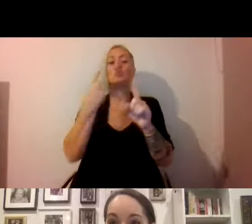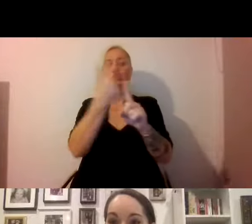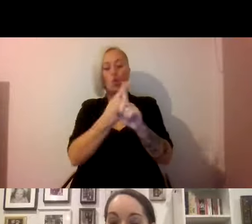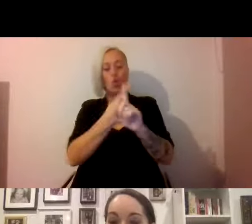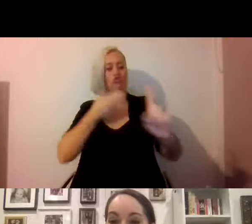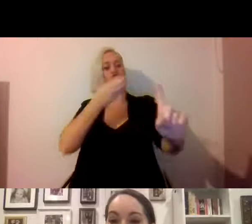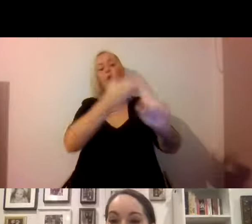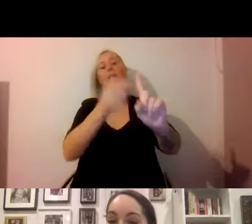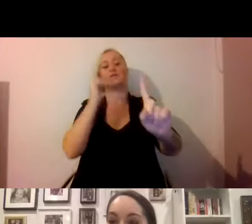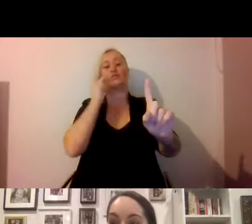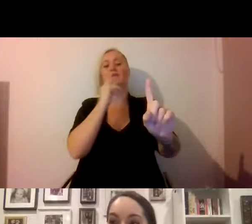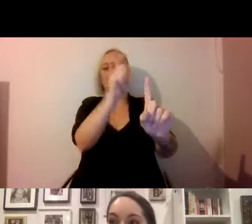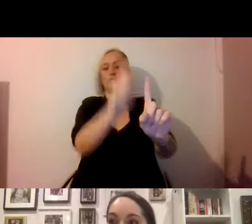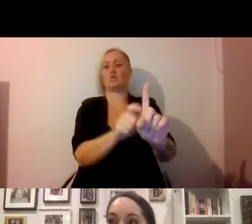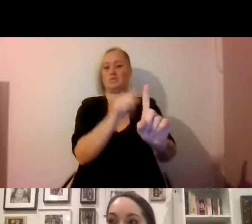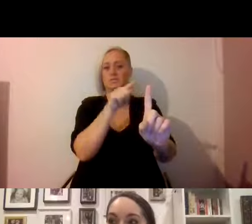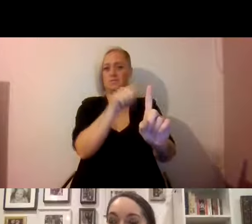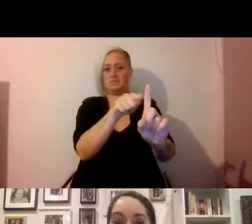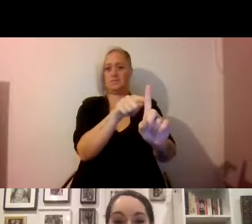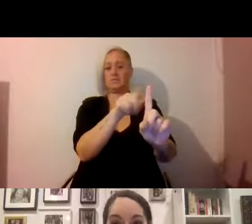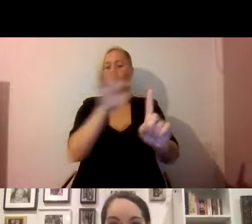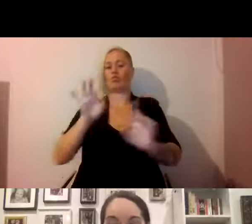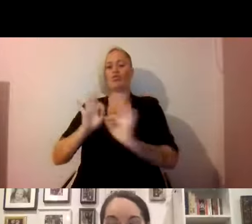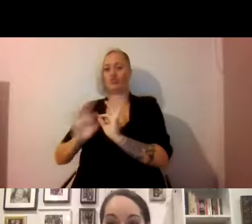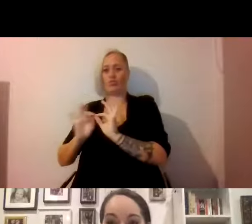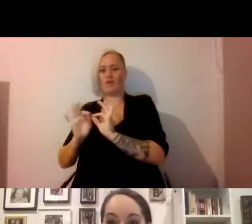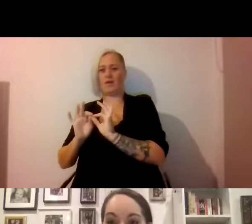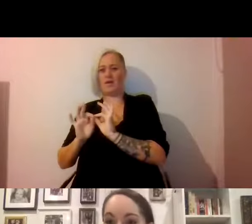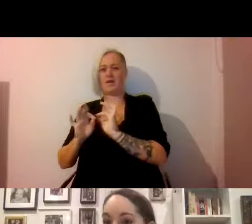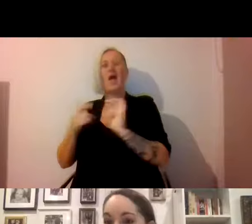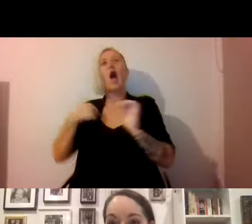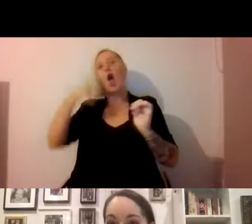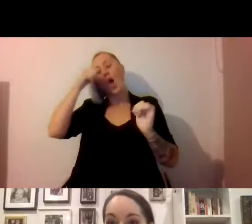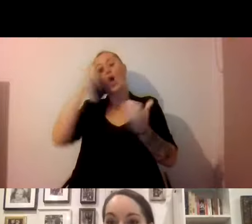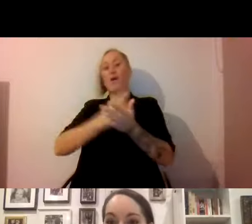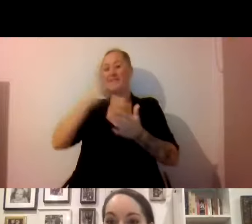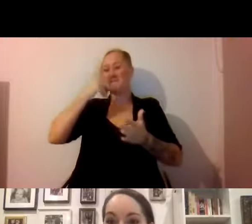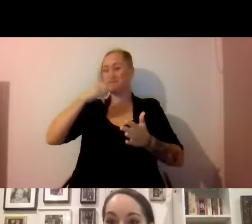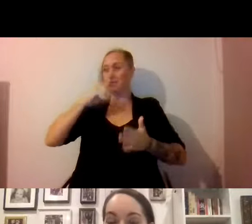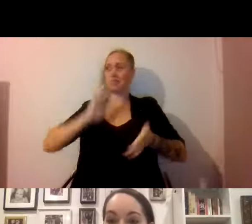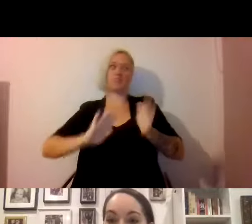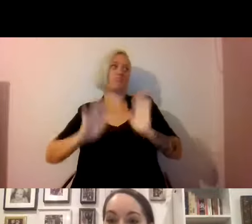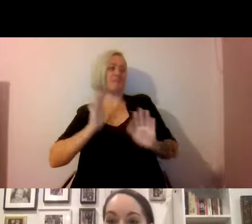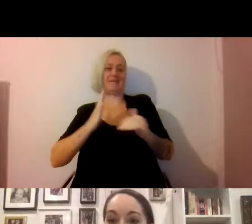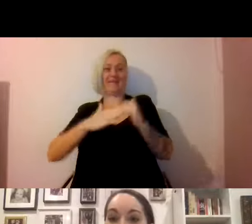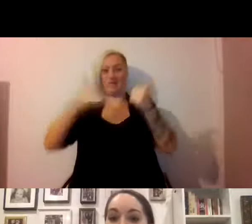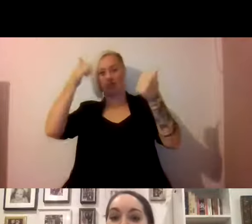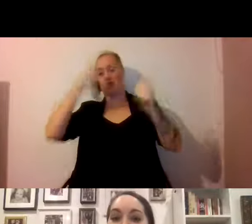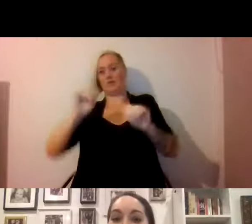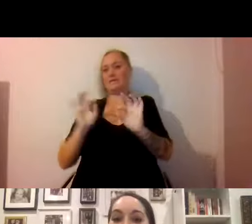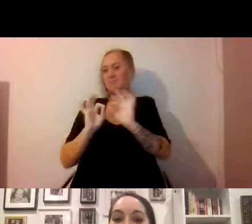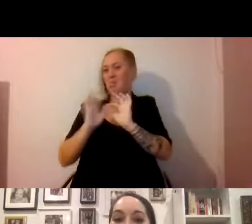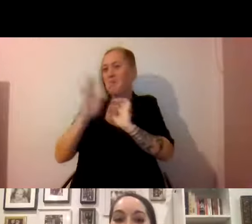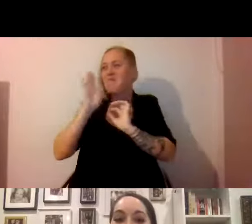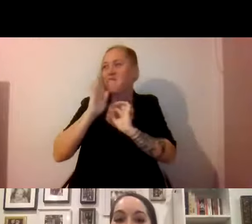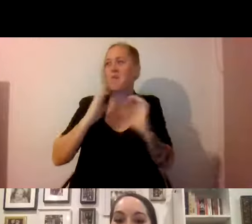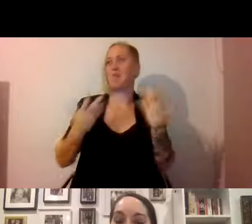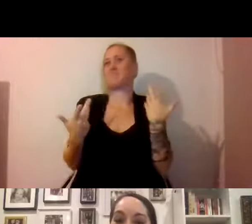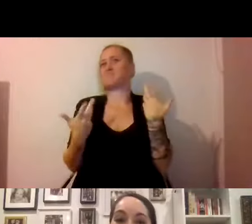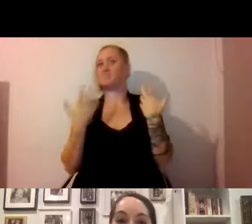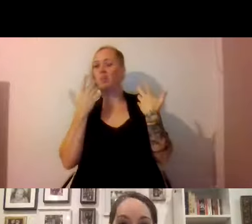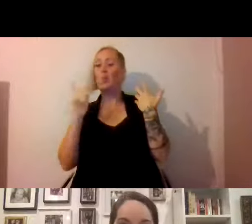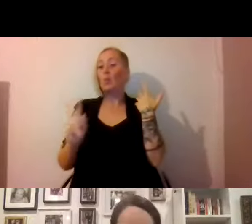So I think it's quite a potentially confronting experience for a lot of people who haven't used an interpreter before. But the best